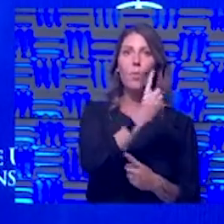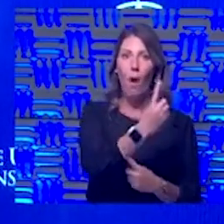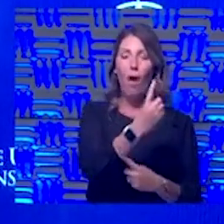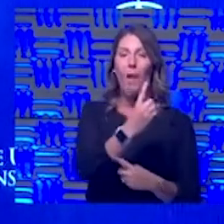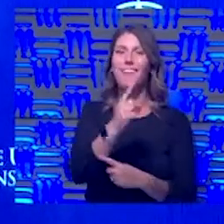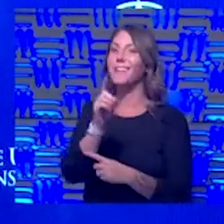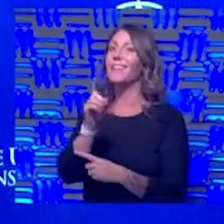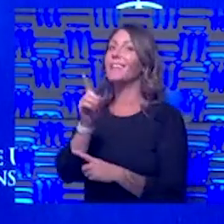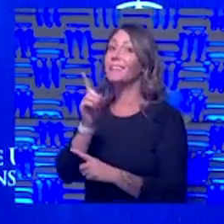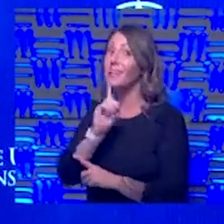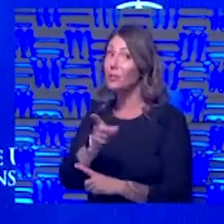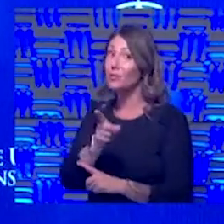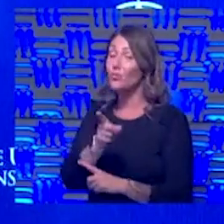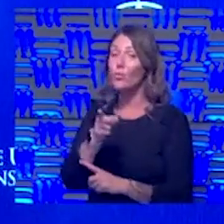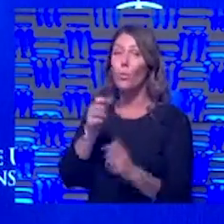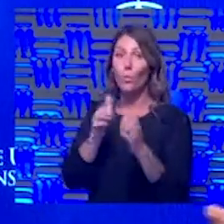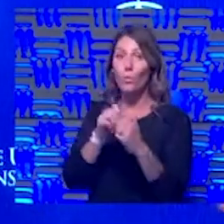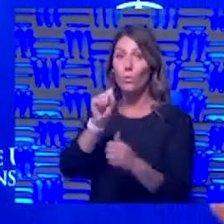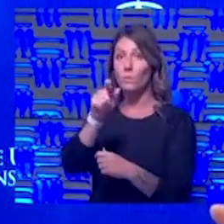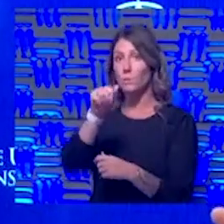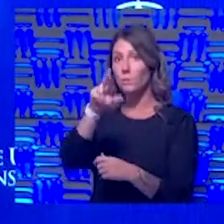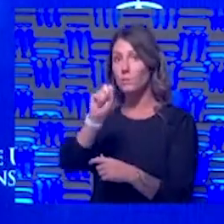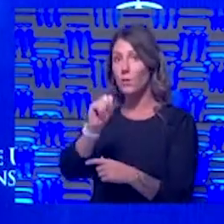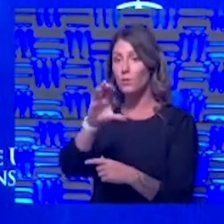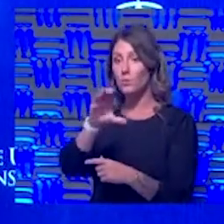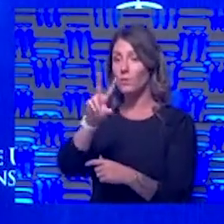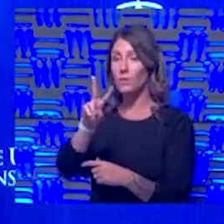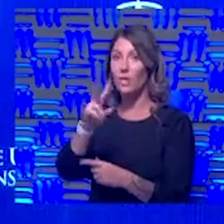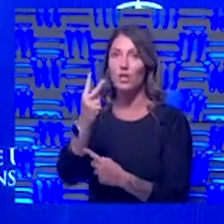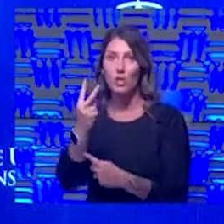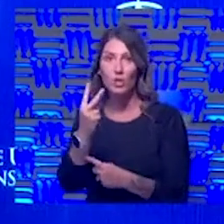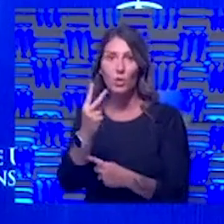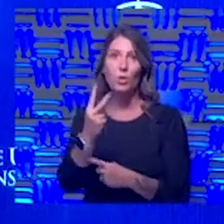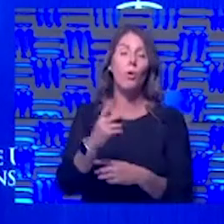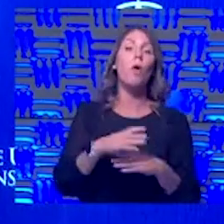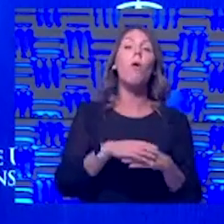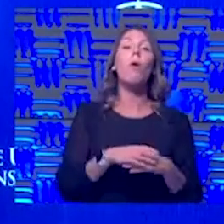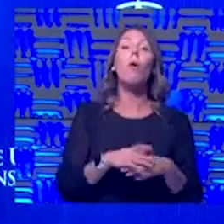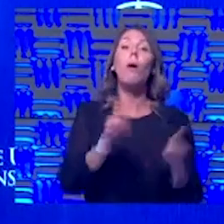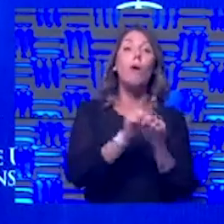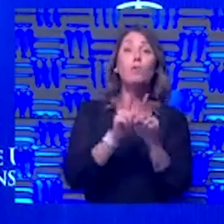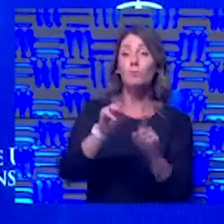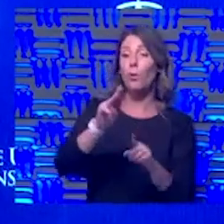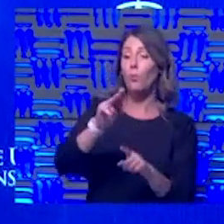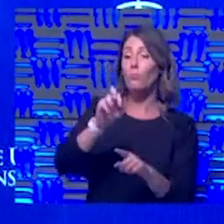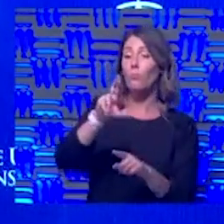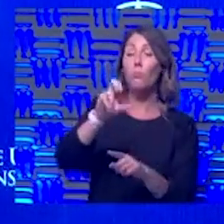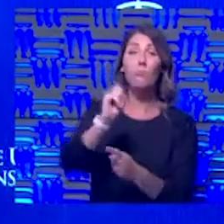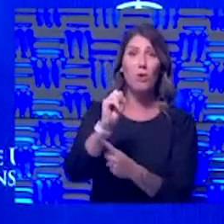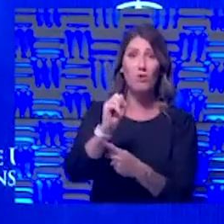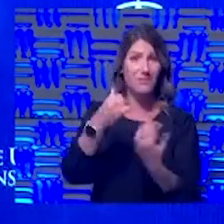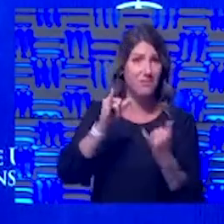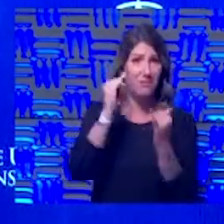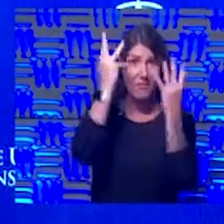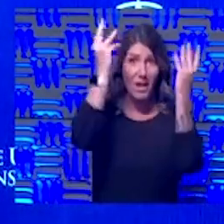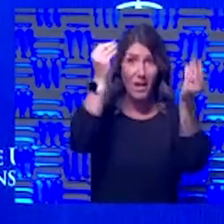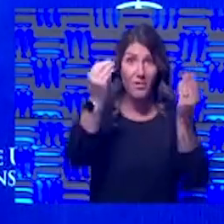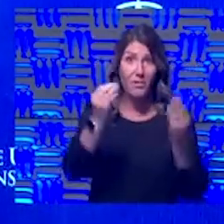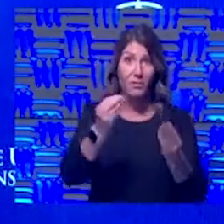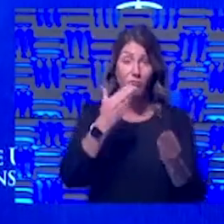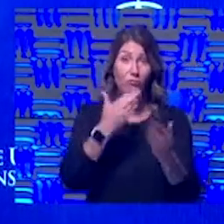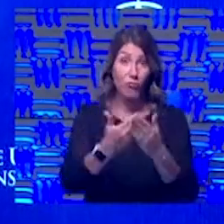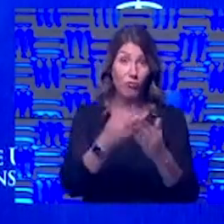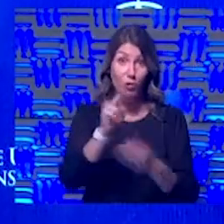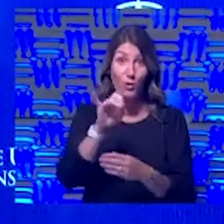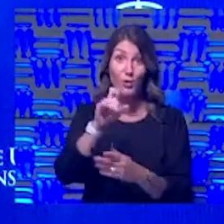other coronaviruses out there, which caused Middle Eastern Respiratory Syndrome, or MERS, is still out there. Mm-hmm. It is. The good news is there's actually